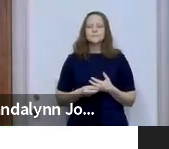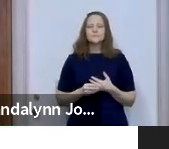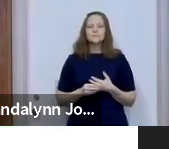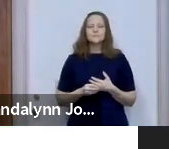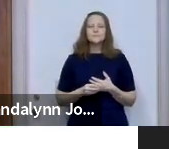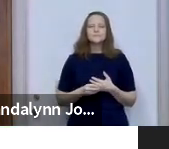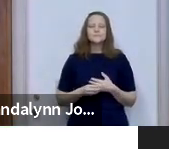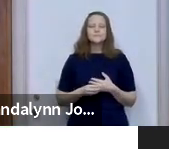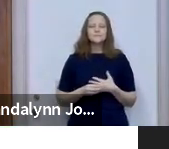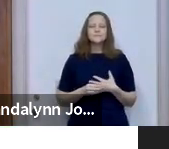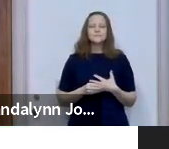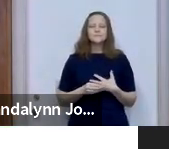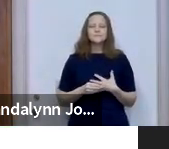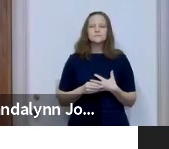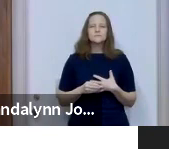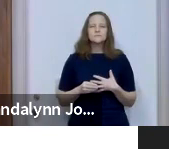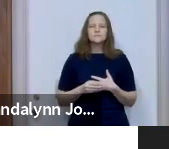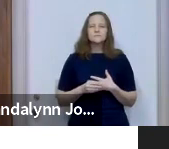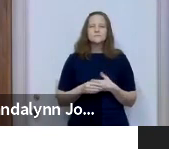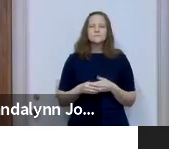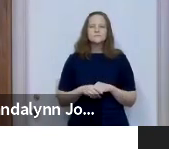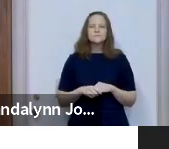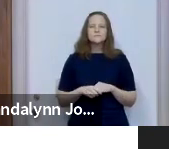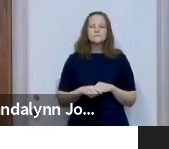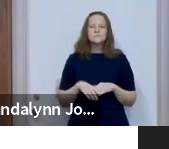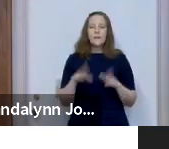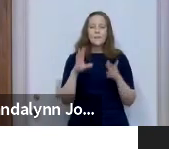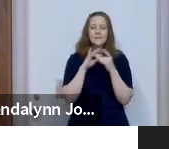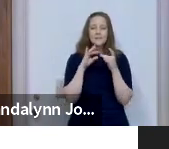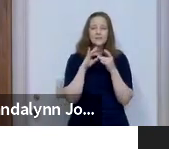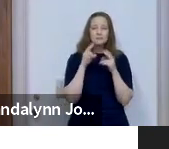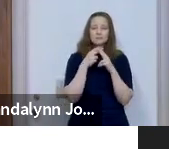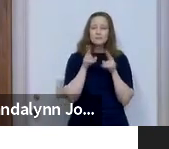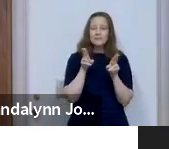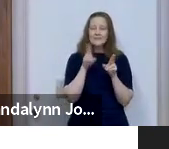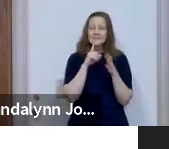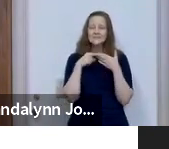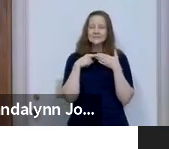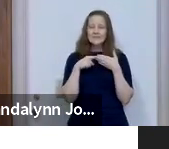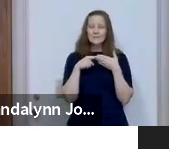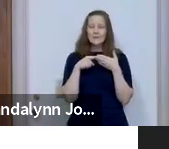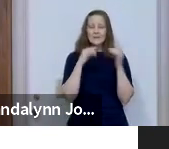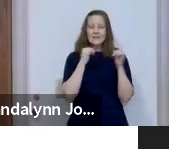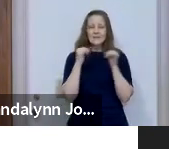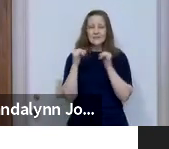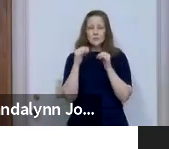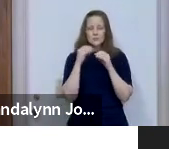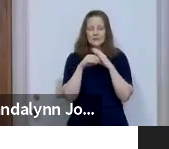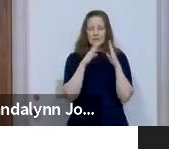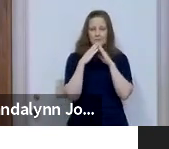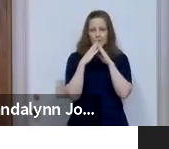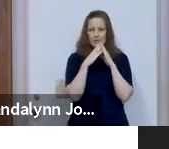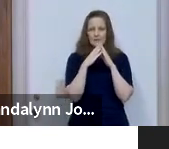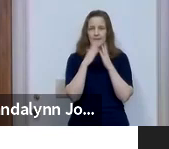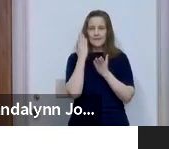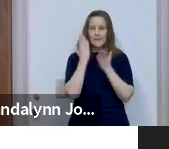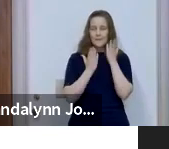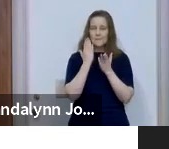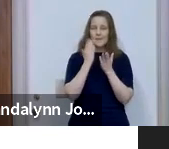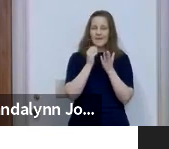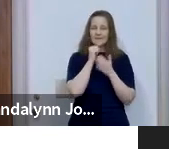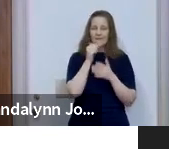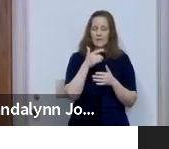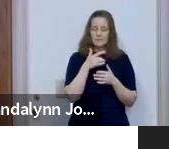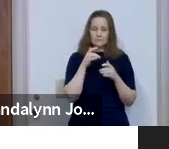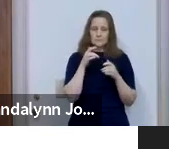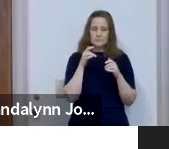Next slide. And I mentioned that I would just briefly talk about our individuals in our community that may not be able to